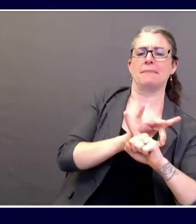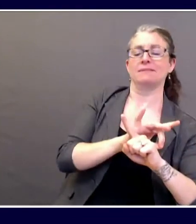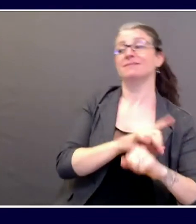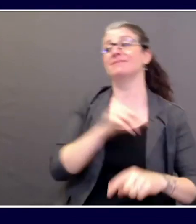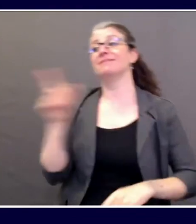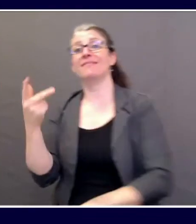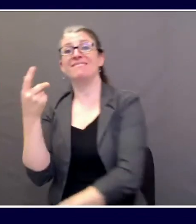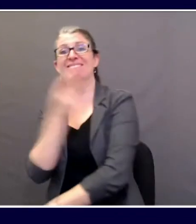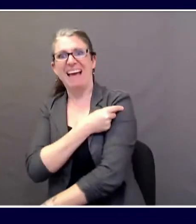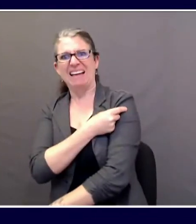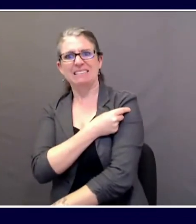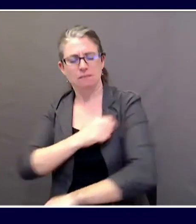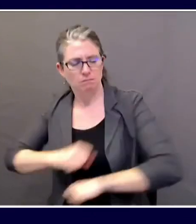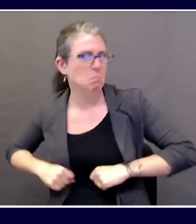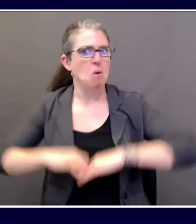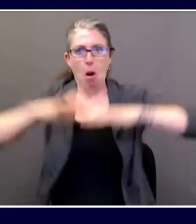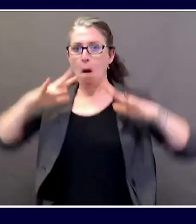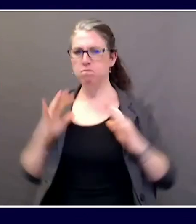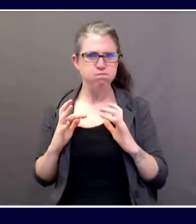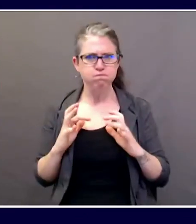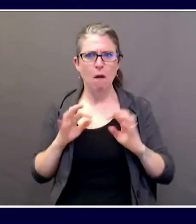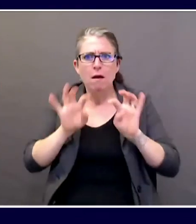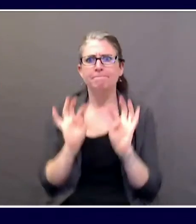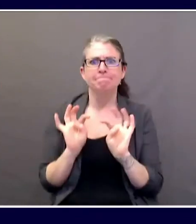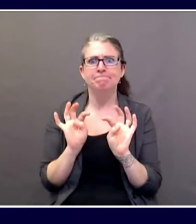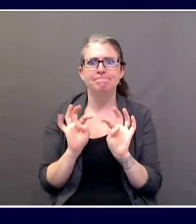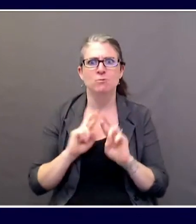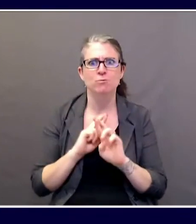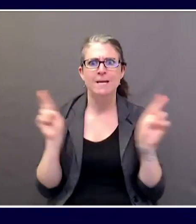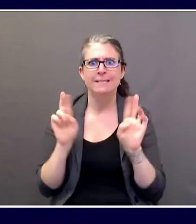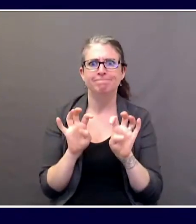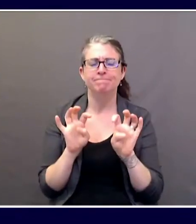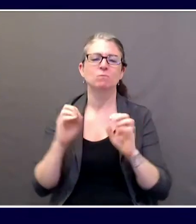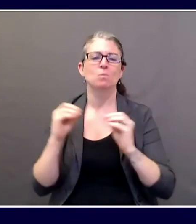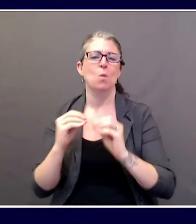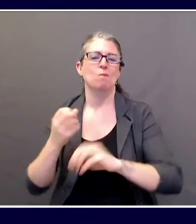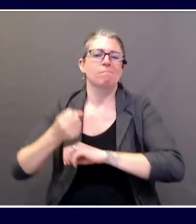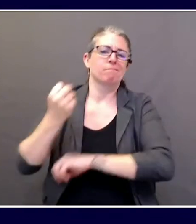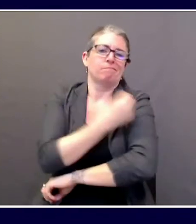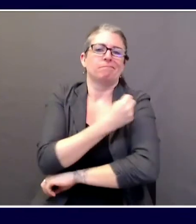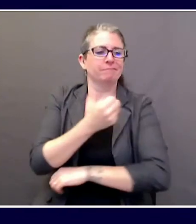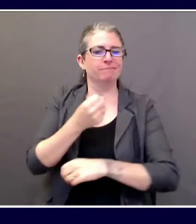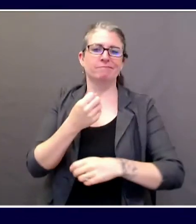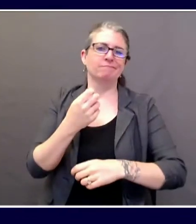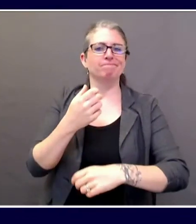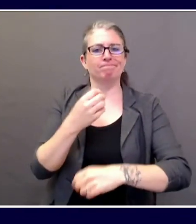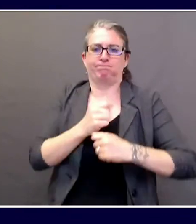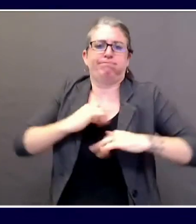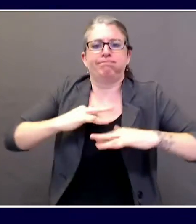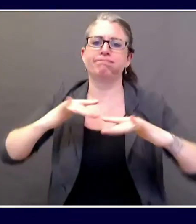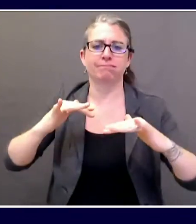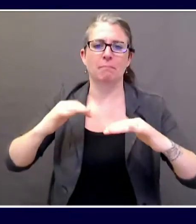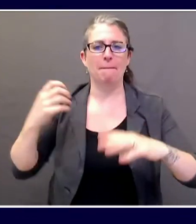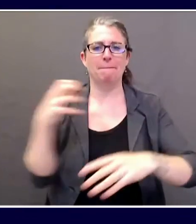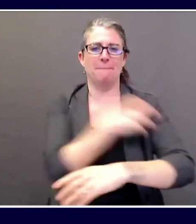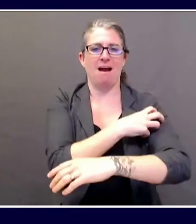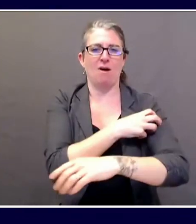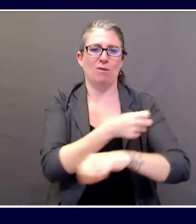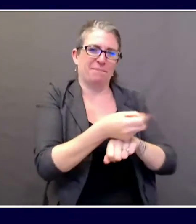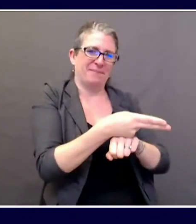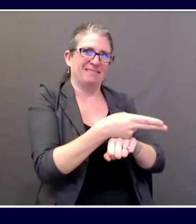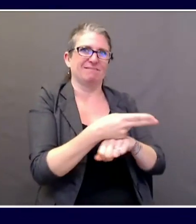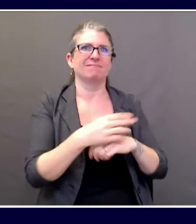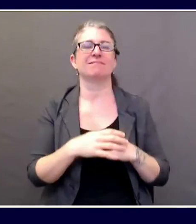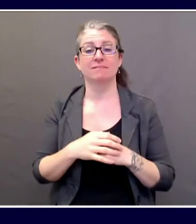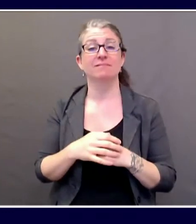talk about things like new variants on the horizon, there is the possibility out there that we may need to have a booster shot,